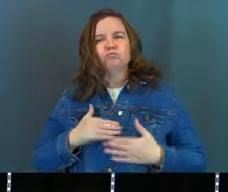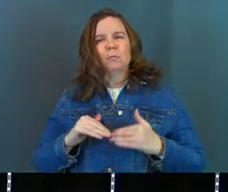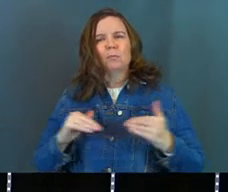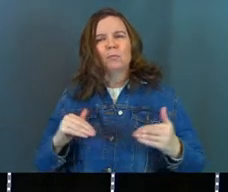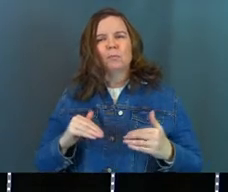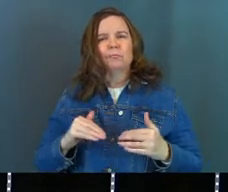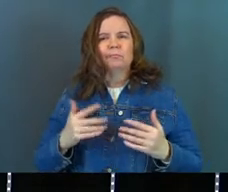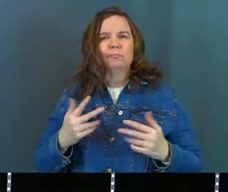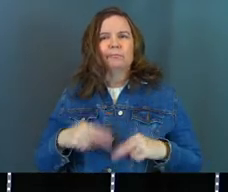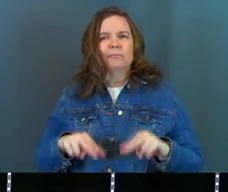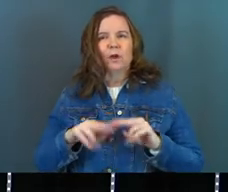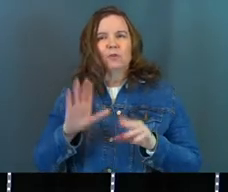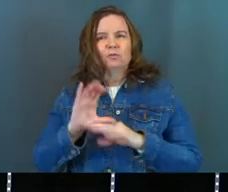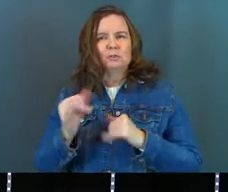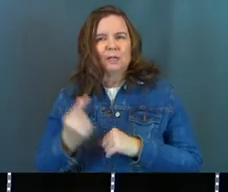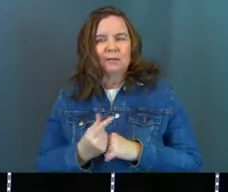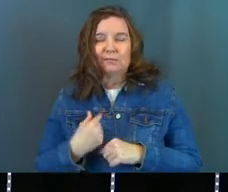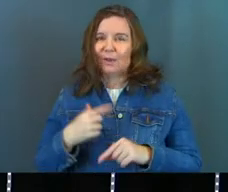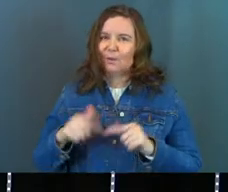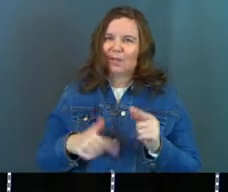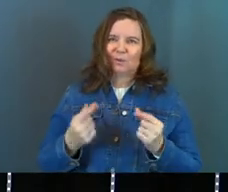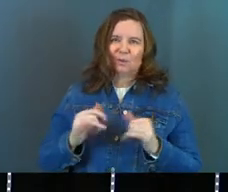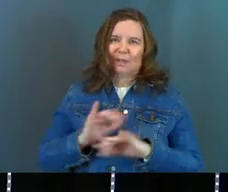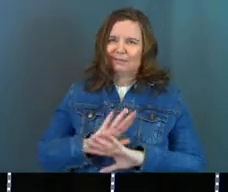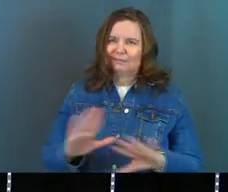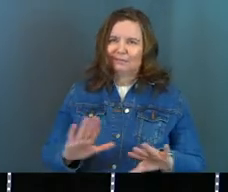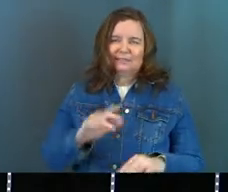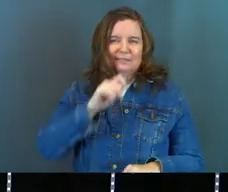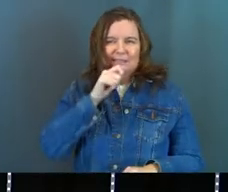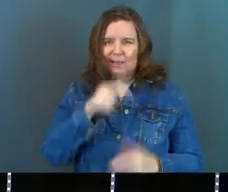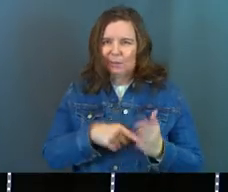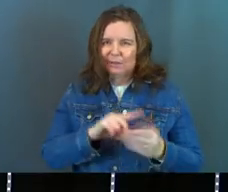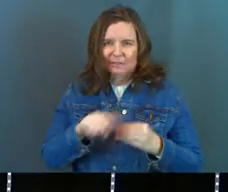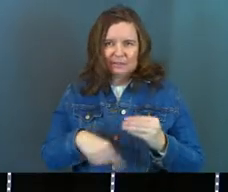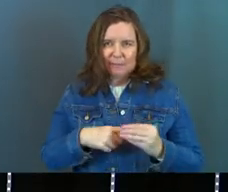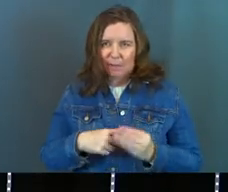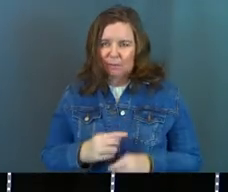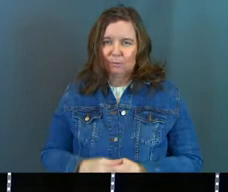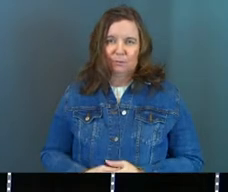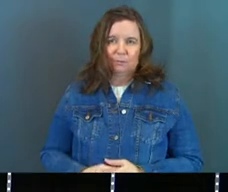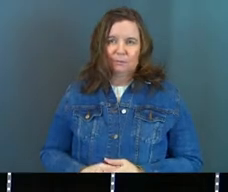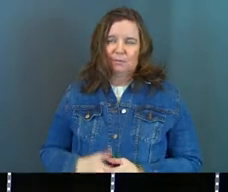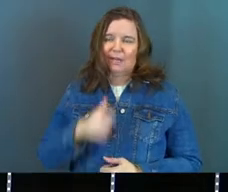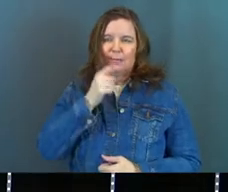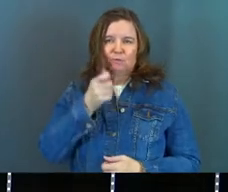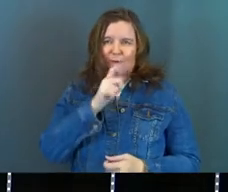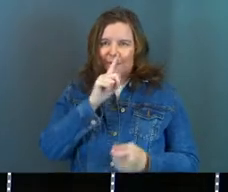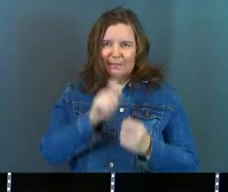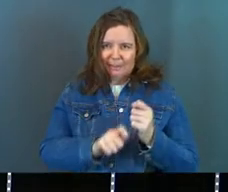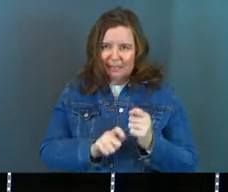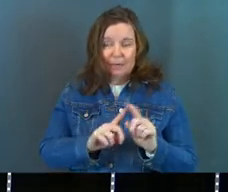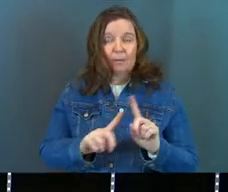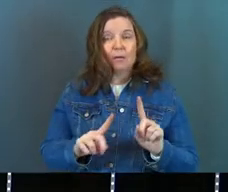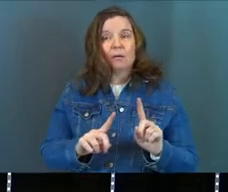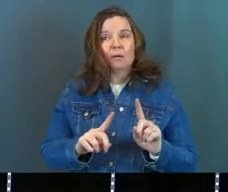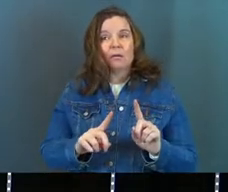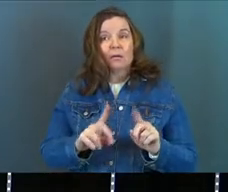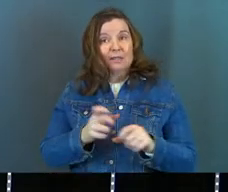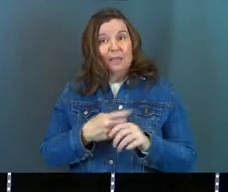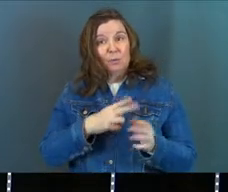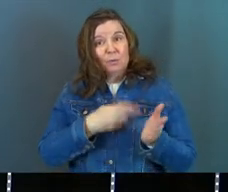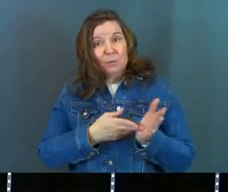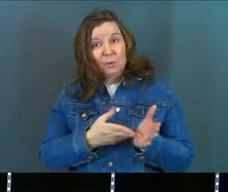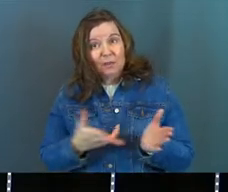entertainment value of church today? And we can't do that. That's not what this is about. I'm not trying to be mean. Just, can